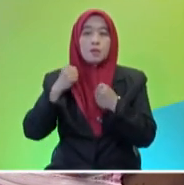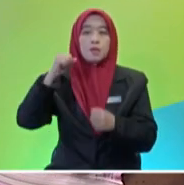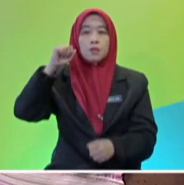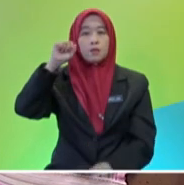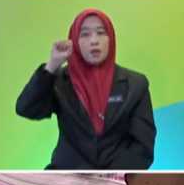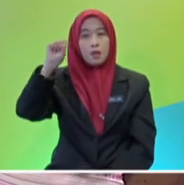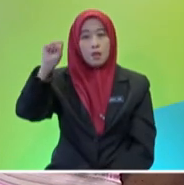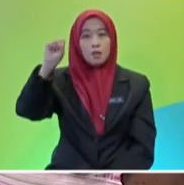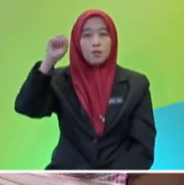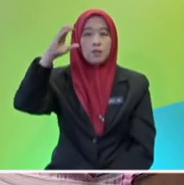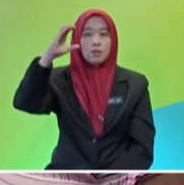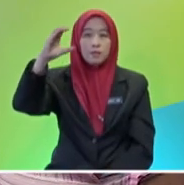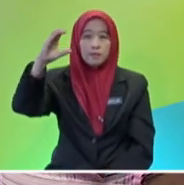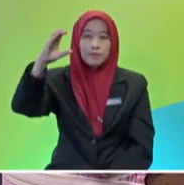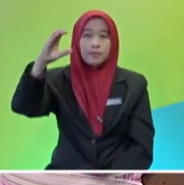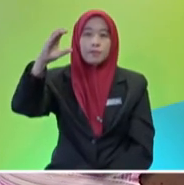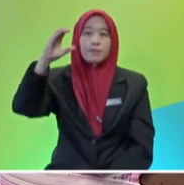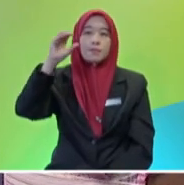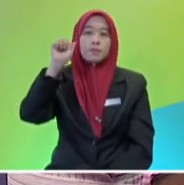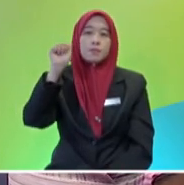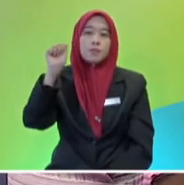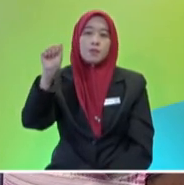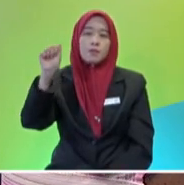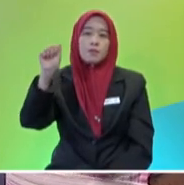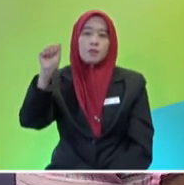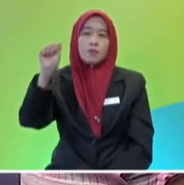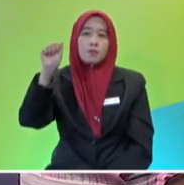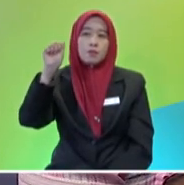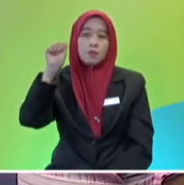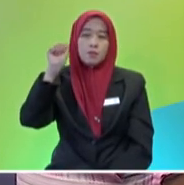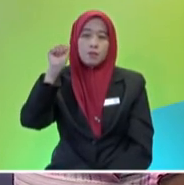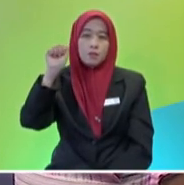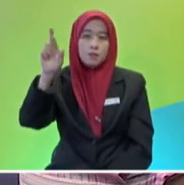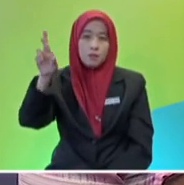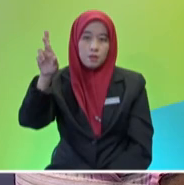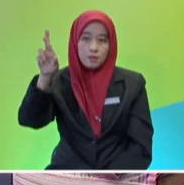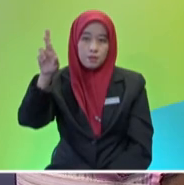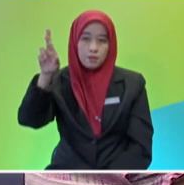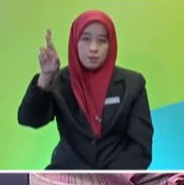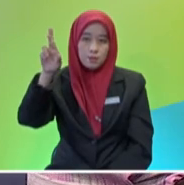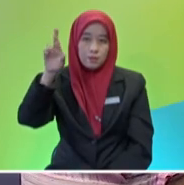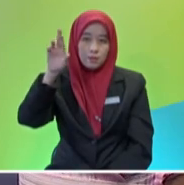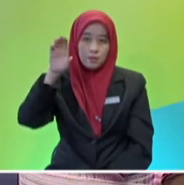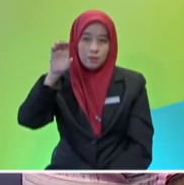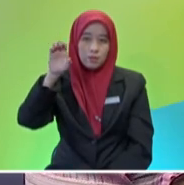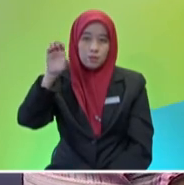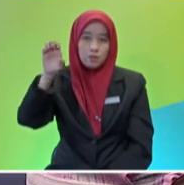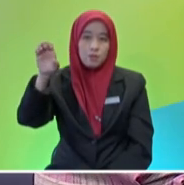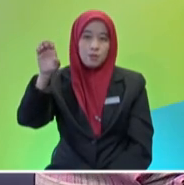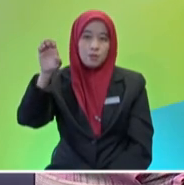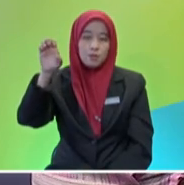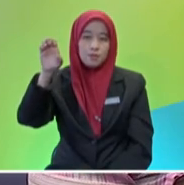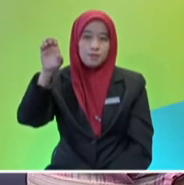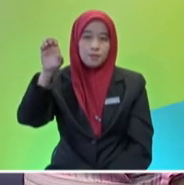C. C. A. A. R. R.